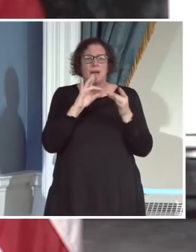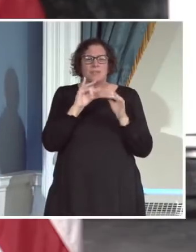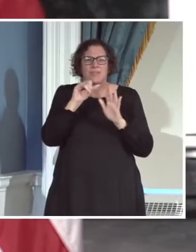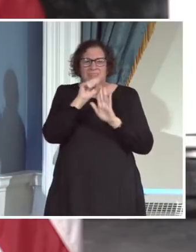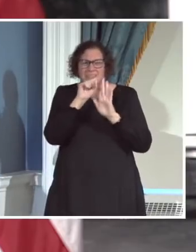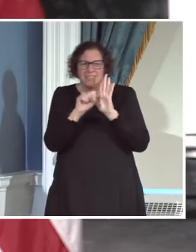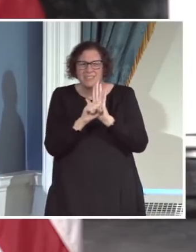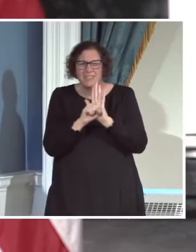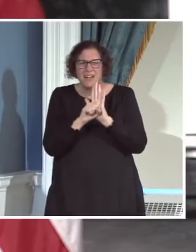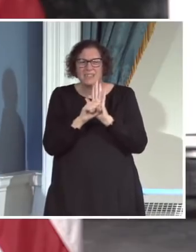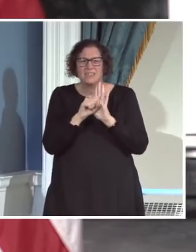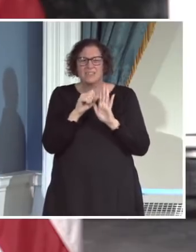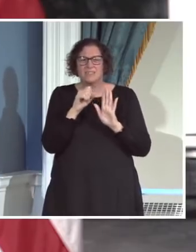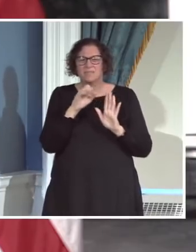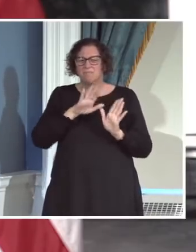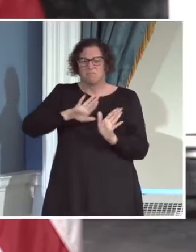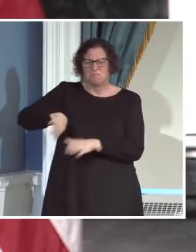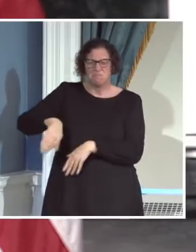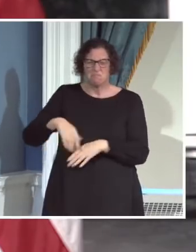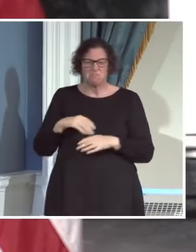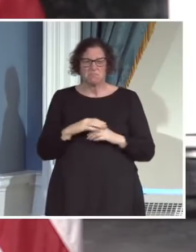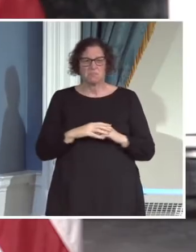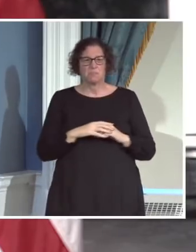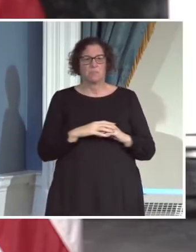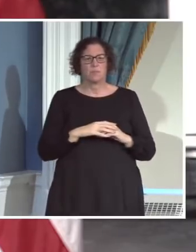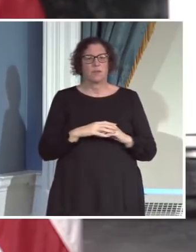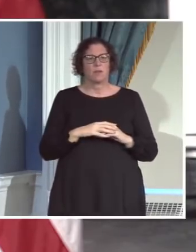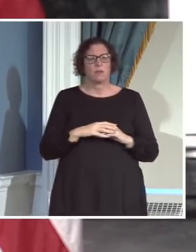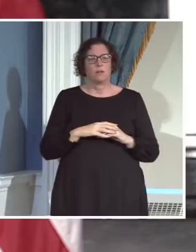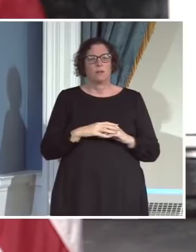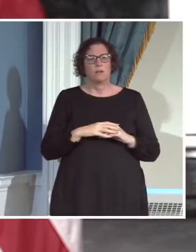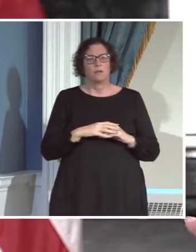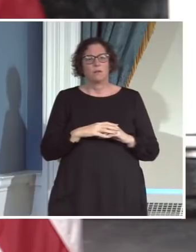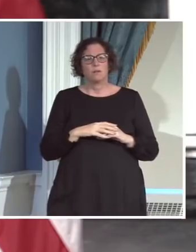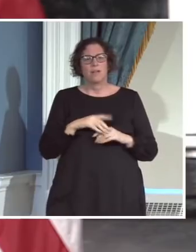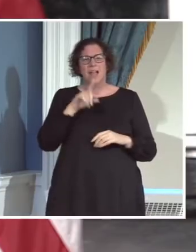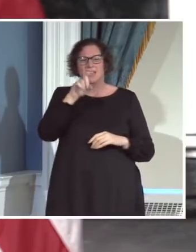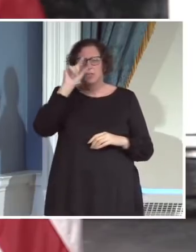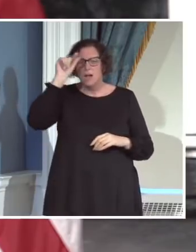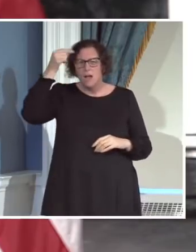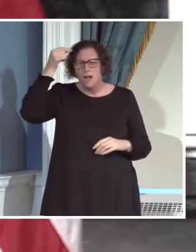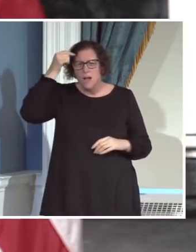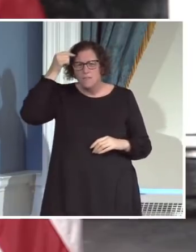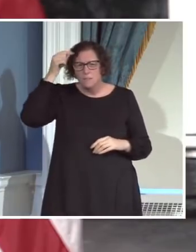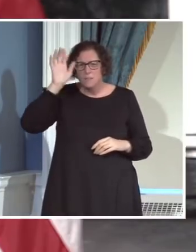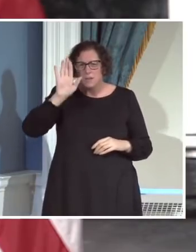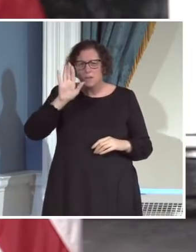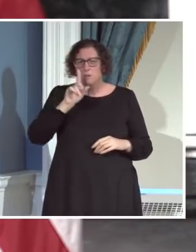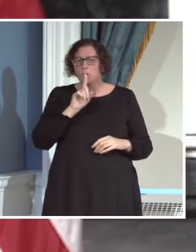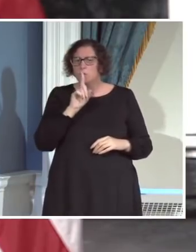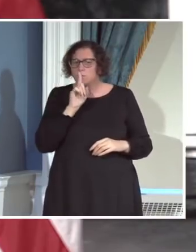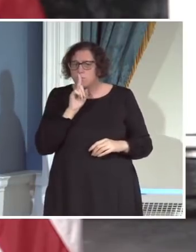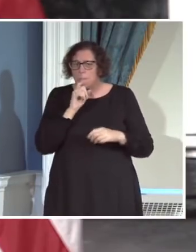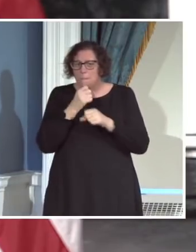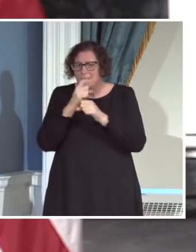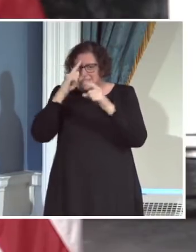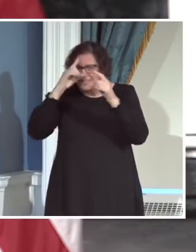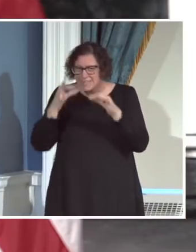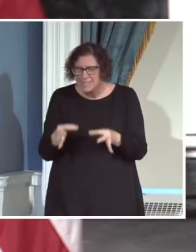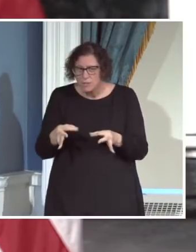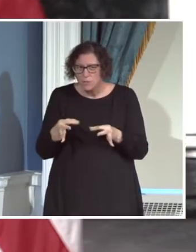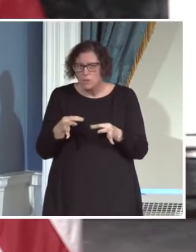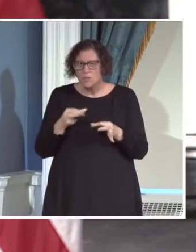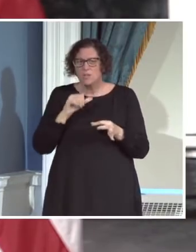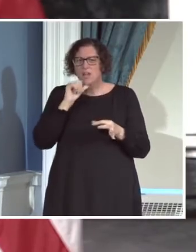different people the way you're suggesting? No, of course not. And I don't know what some of the private hospitals are doing about their